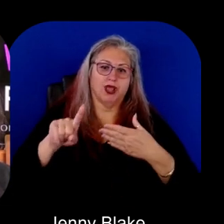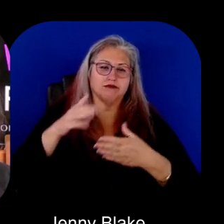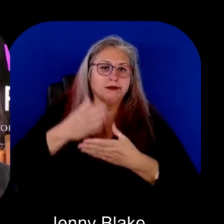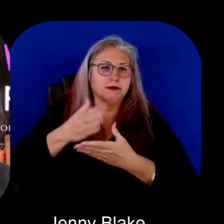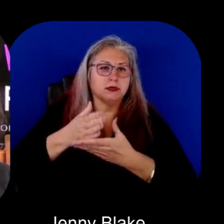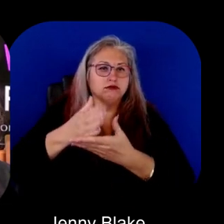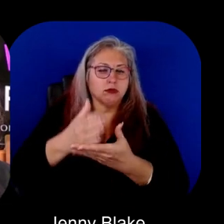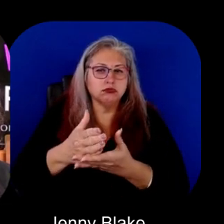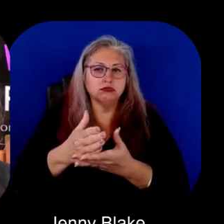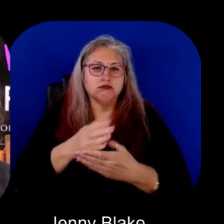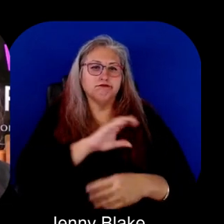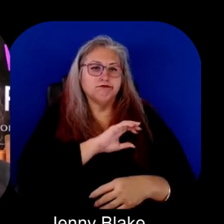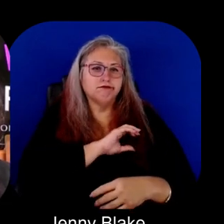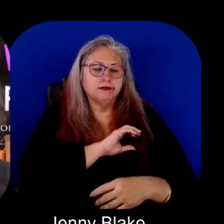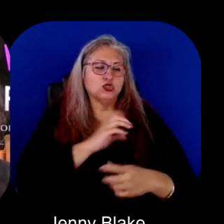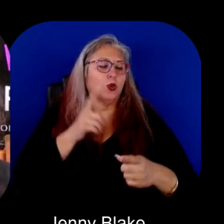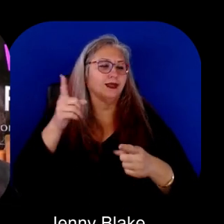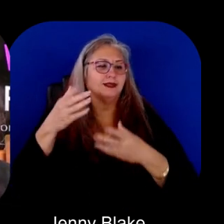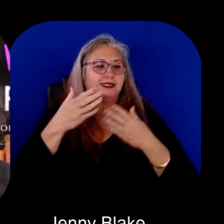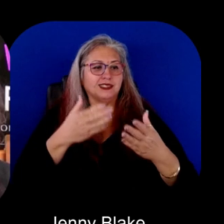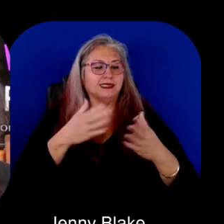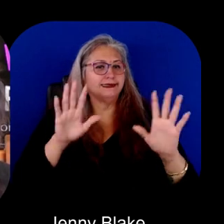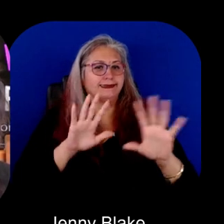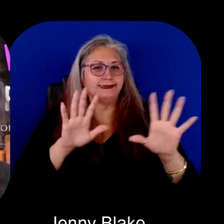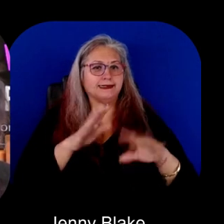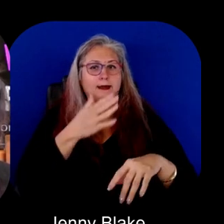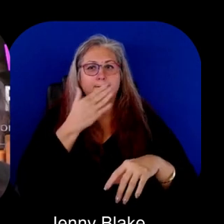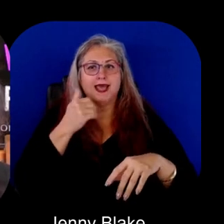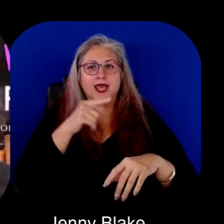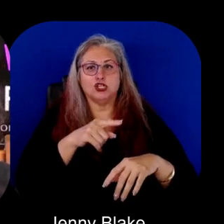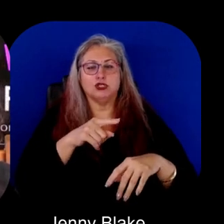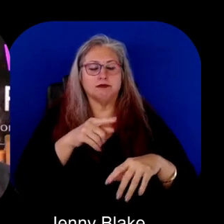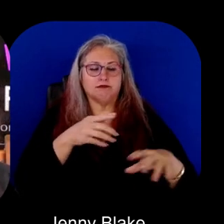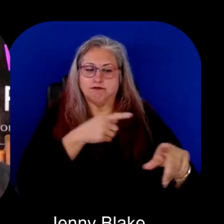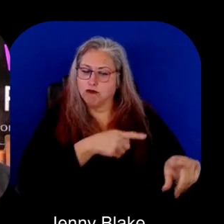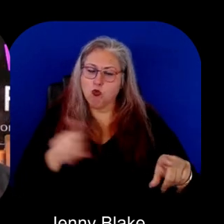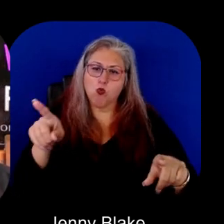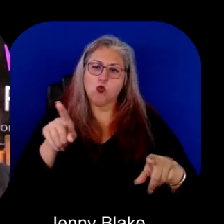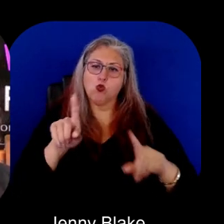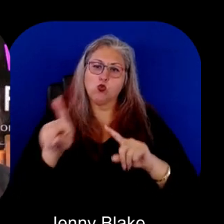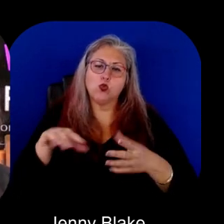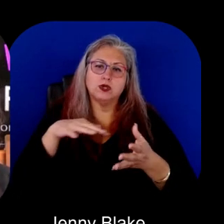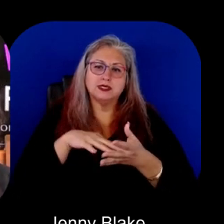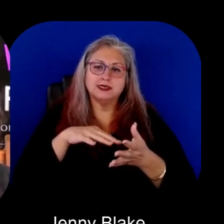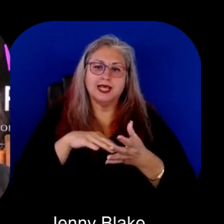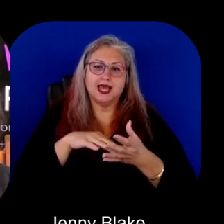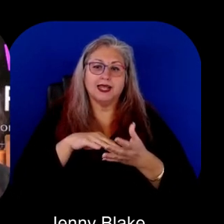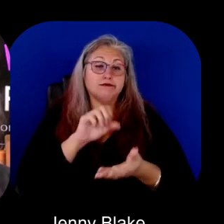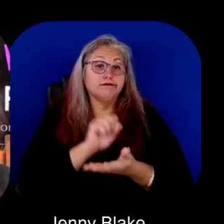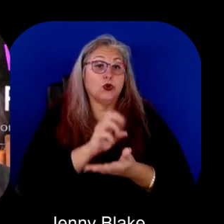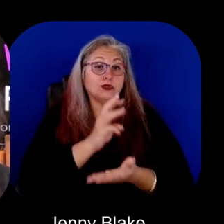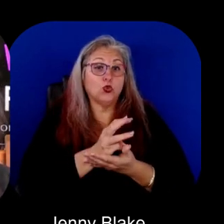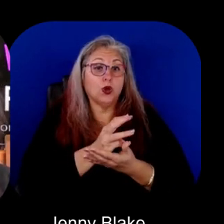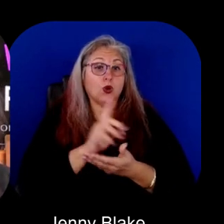he suggested, actually pushed me to go to study social